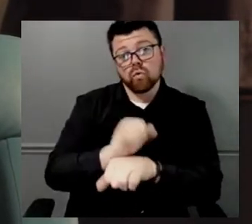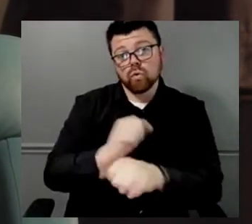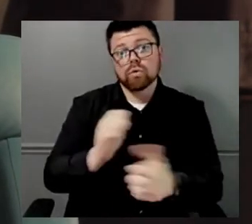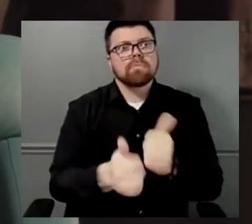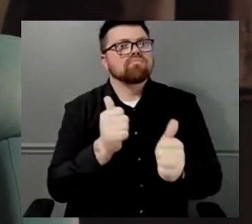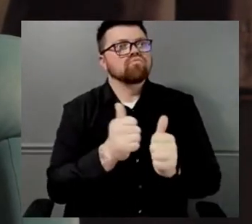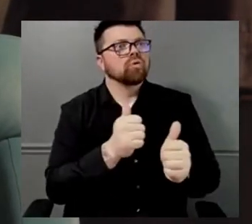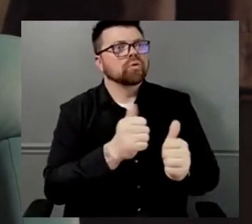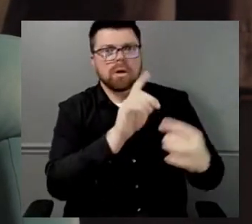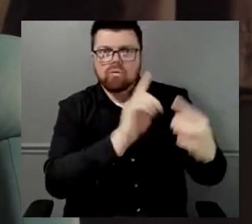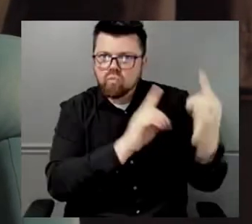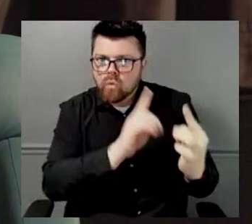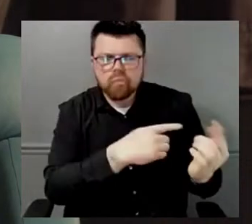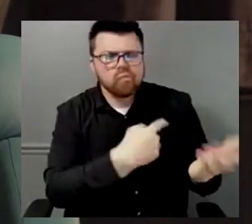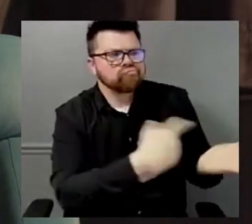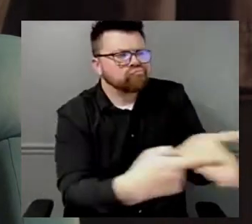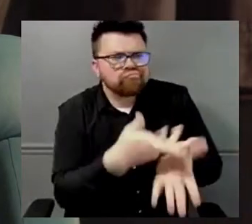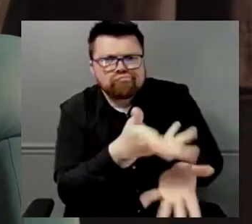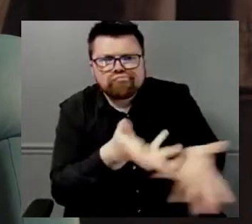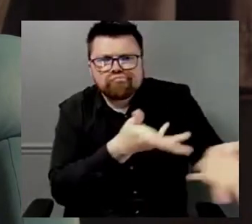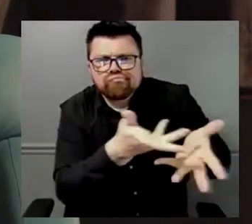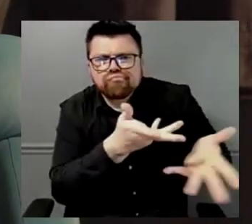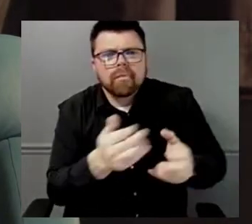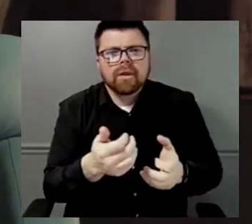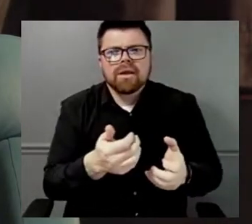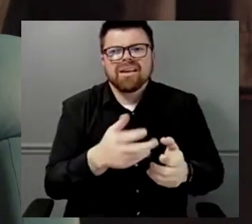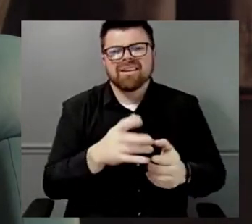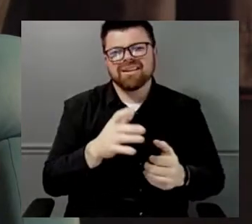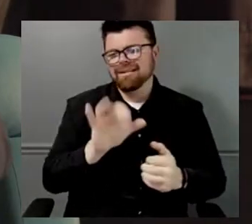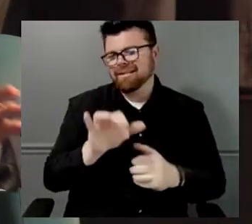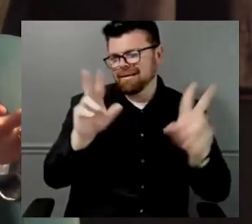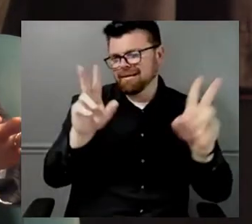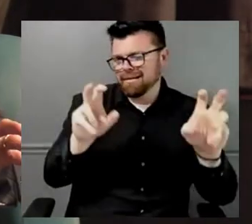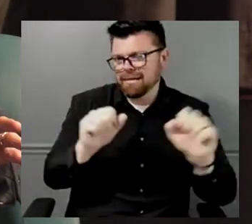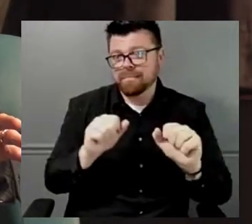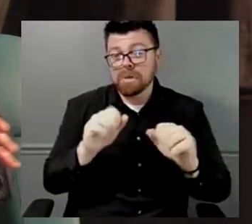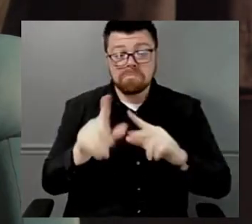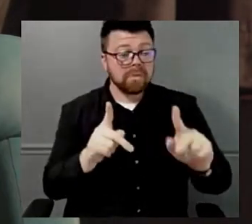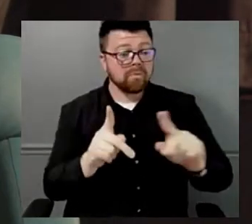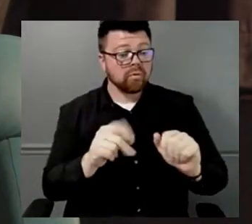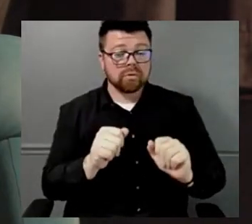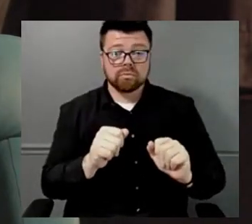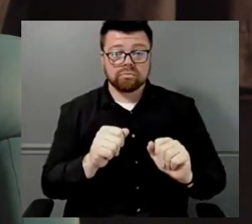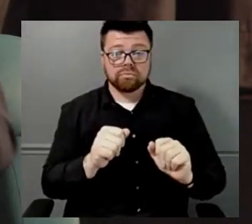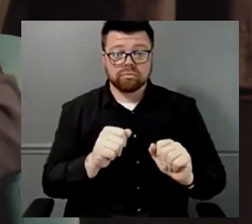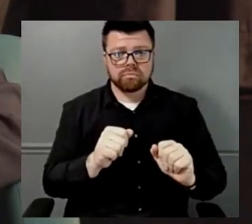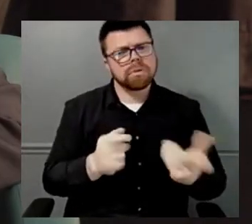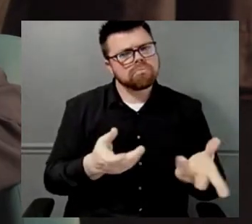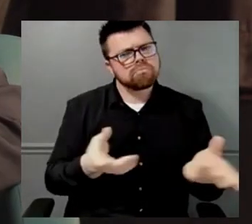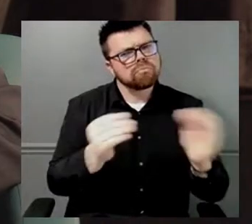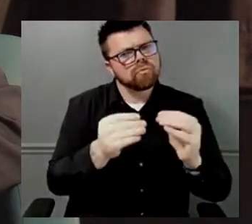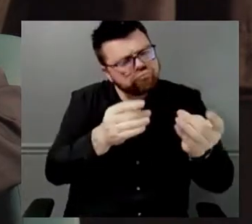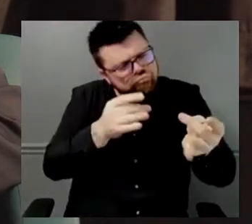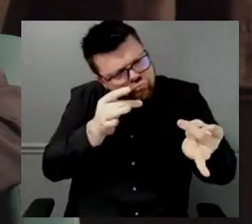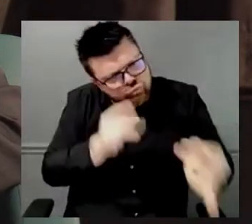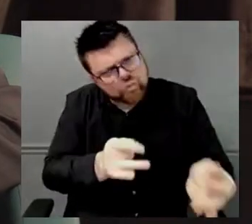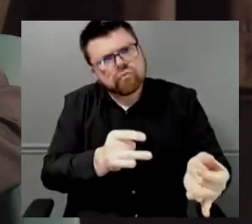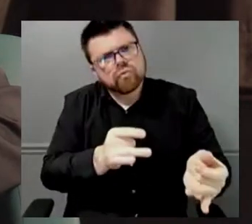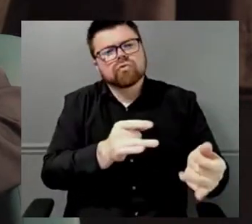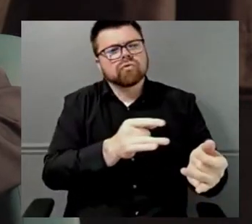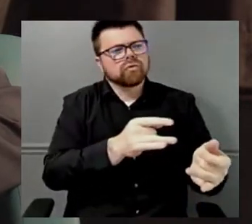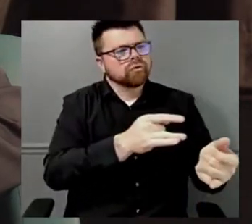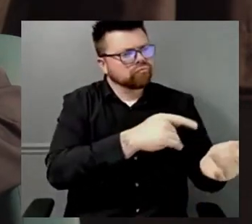for people could get along better if they're not feeling like they have to perform, in a sense. And cameras in the well of the Senate or